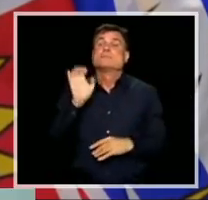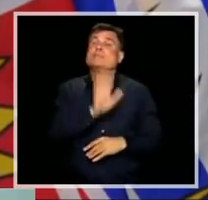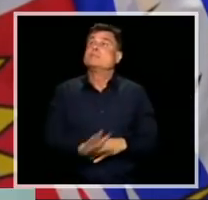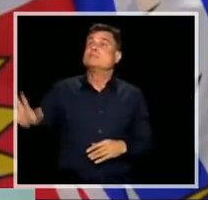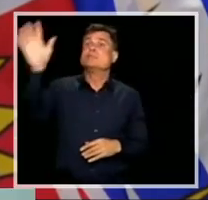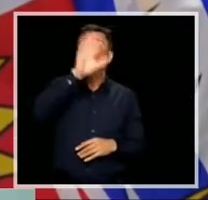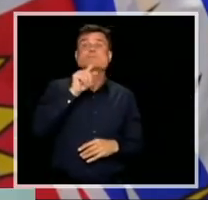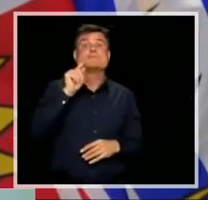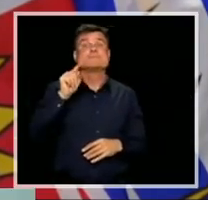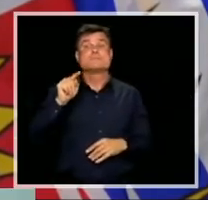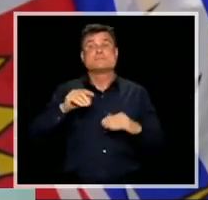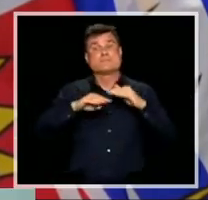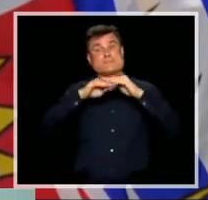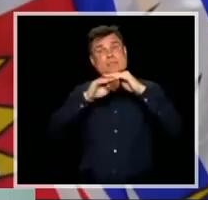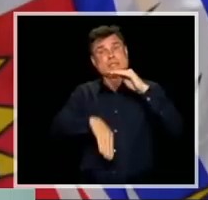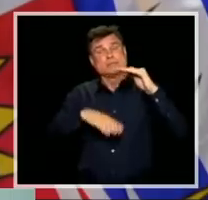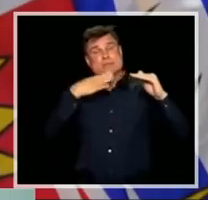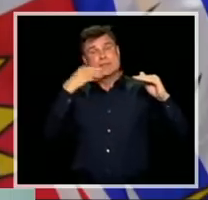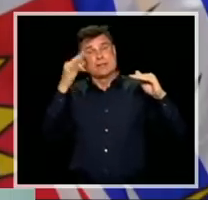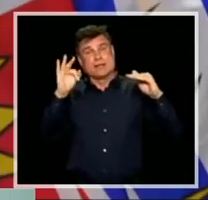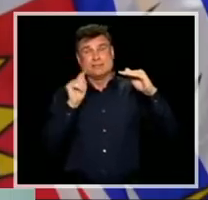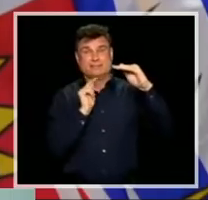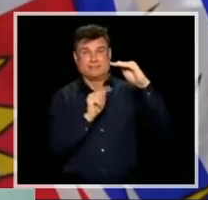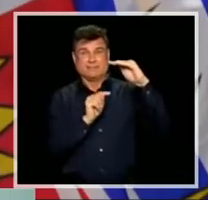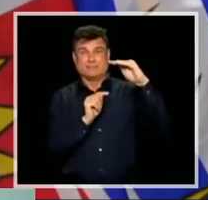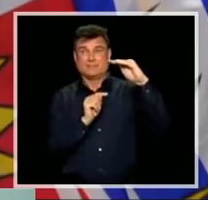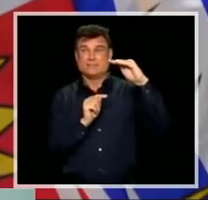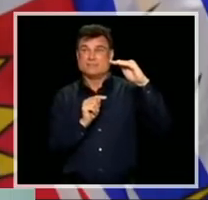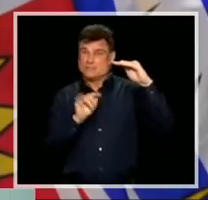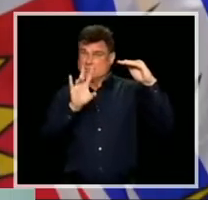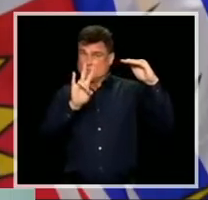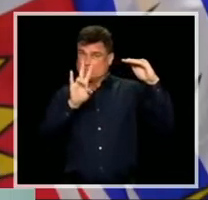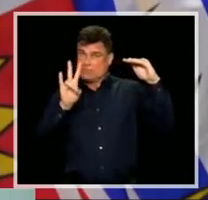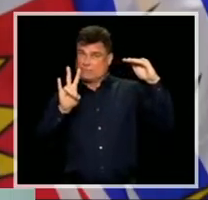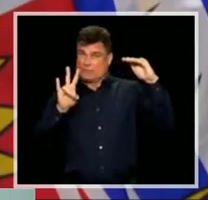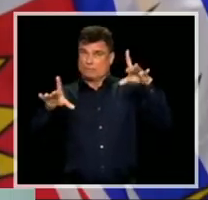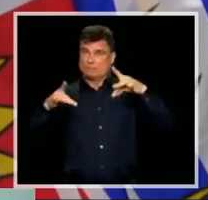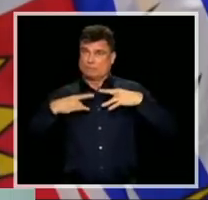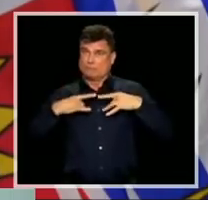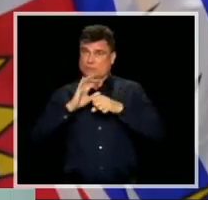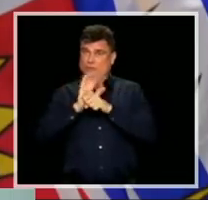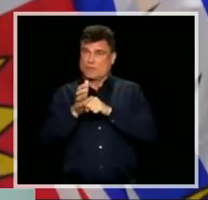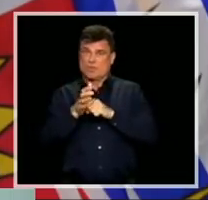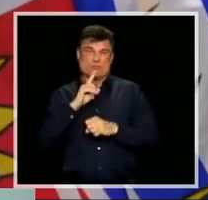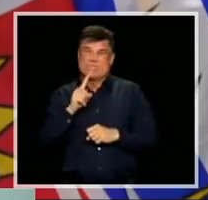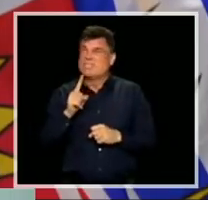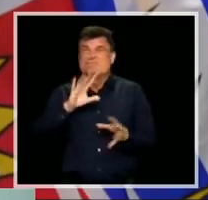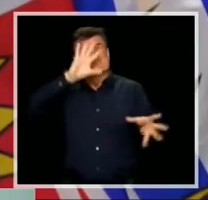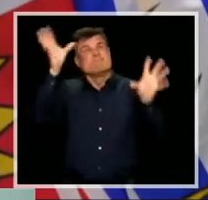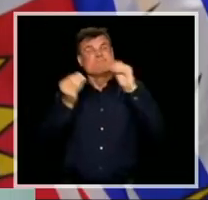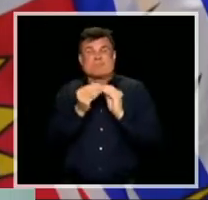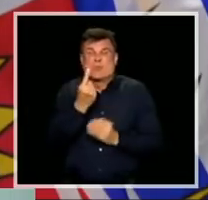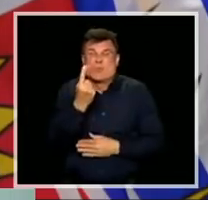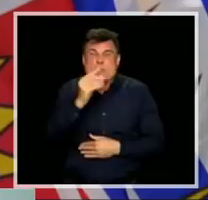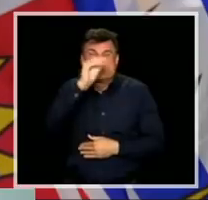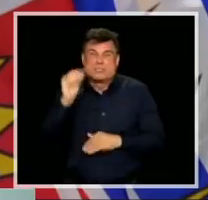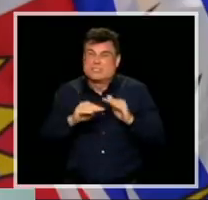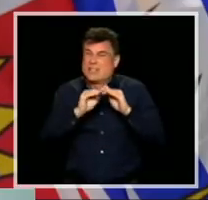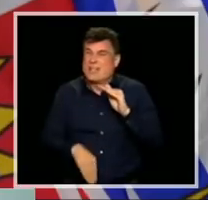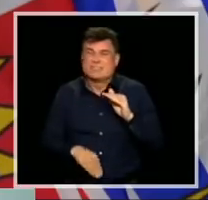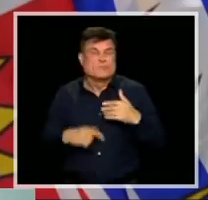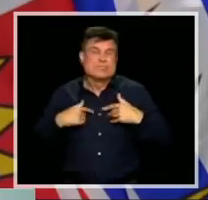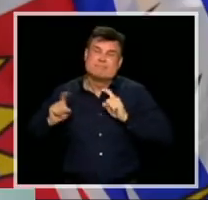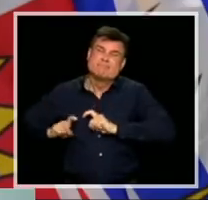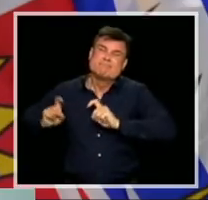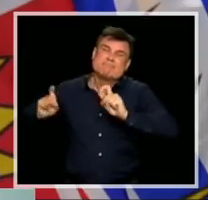place that we can do this now. It is important for us to start this voluntary in-class instructions now to